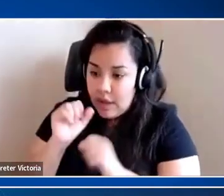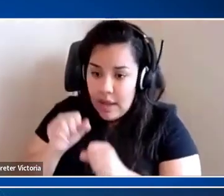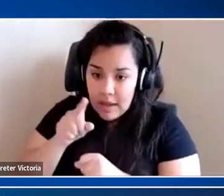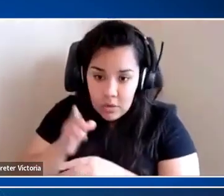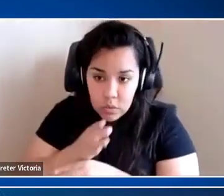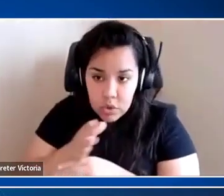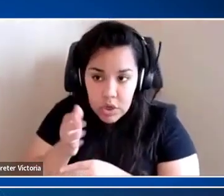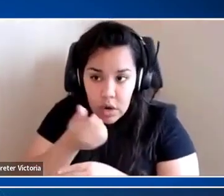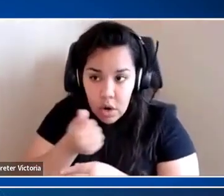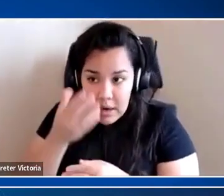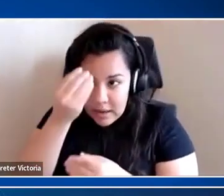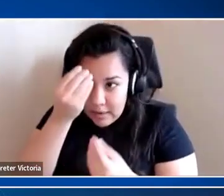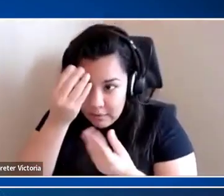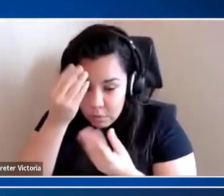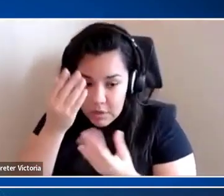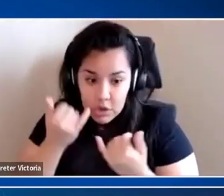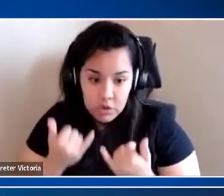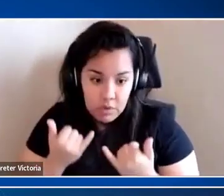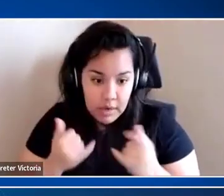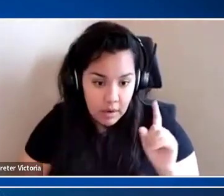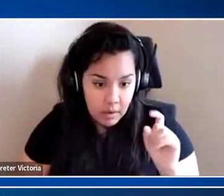time?